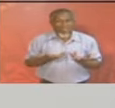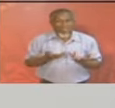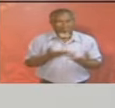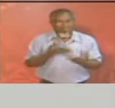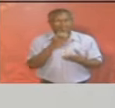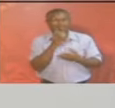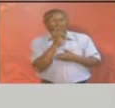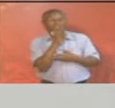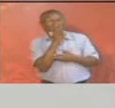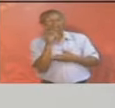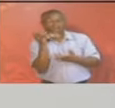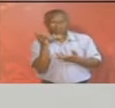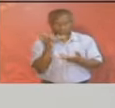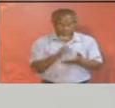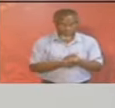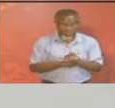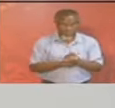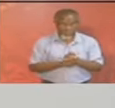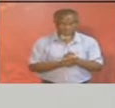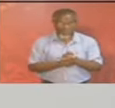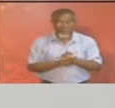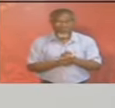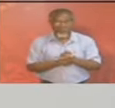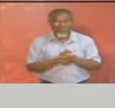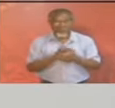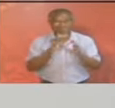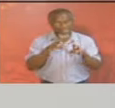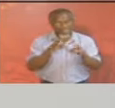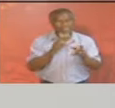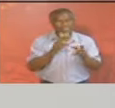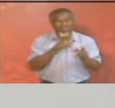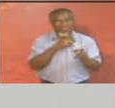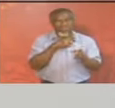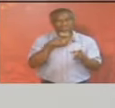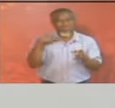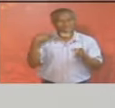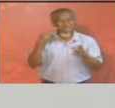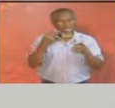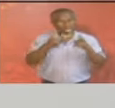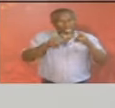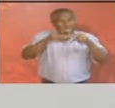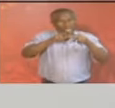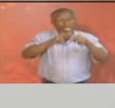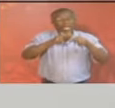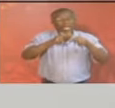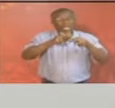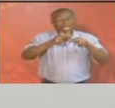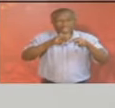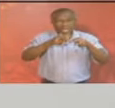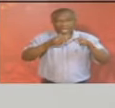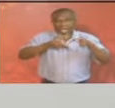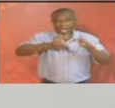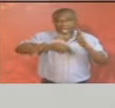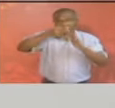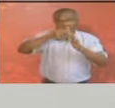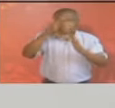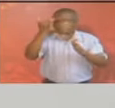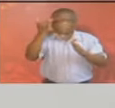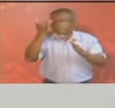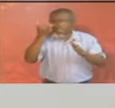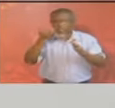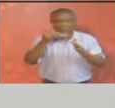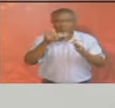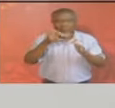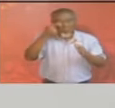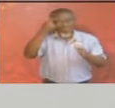major risk factors there is individuals not wearing their masks while they are at work because of the comfort level,